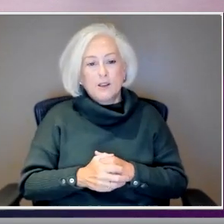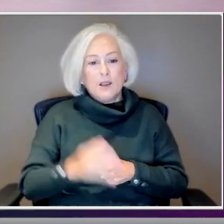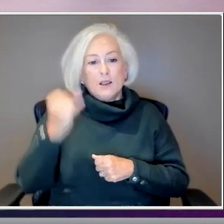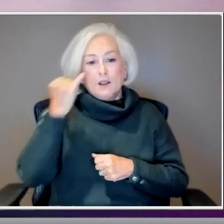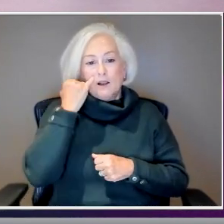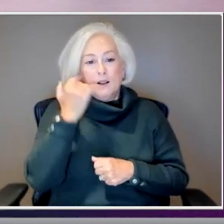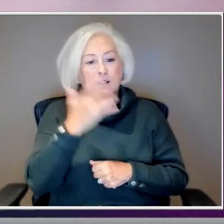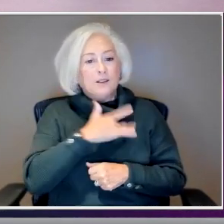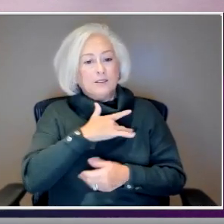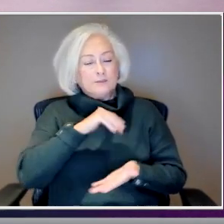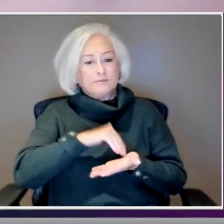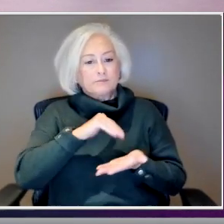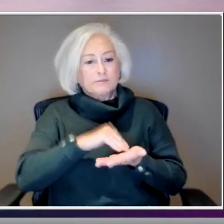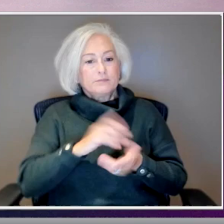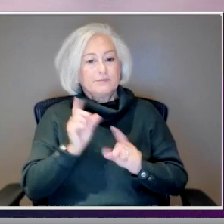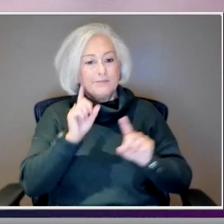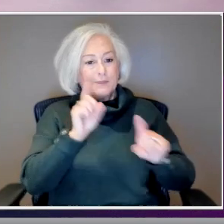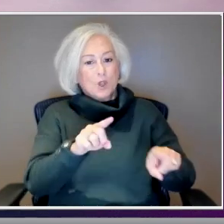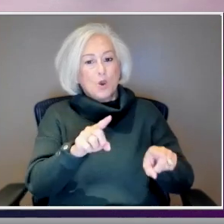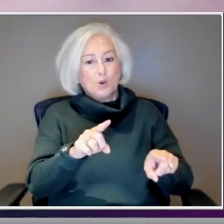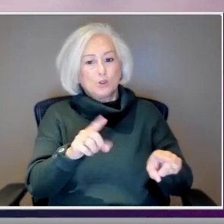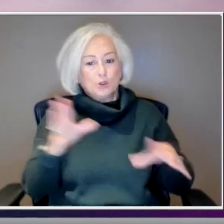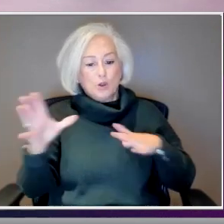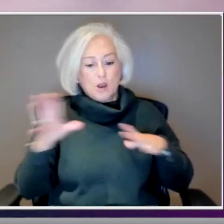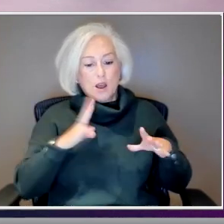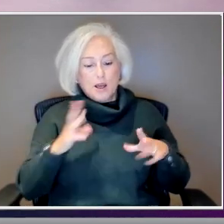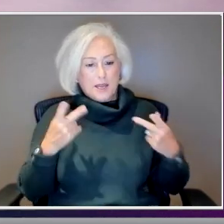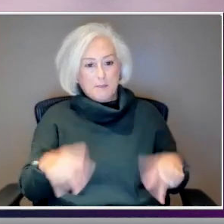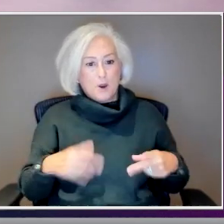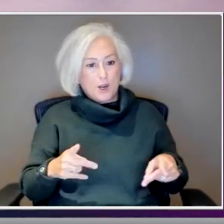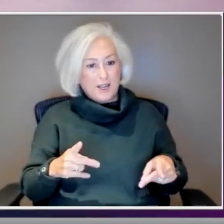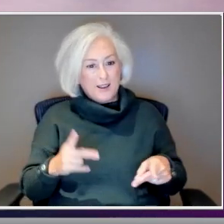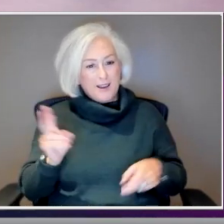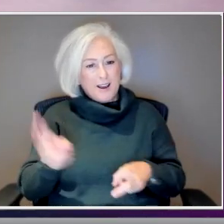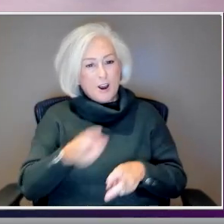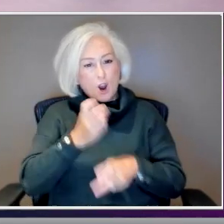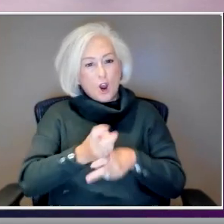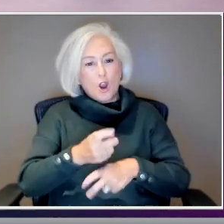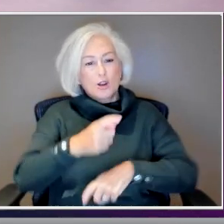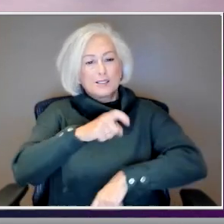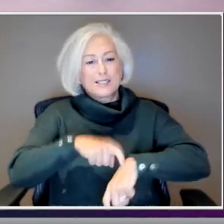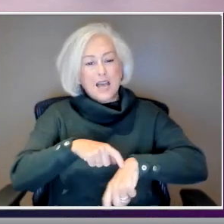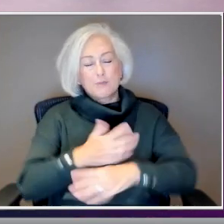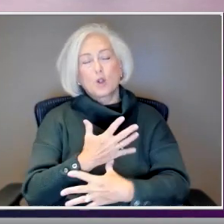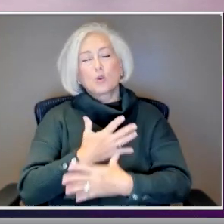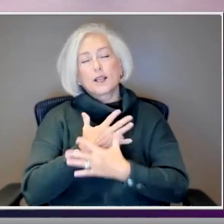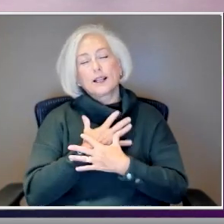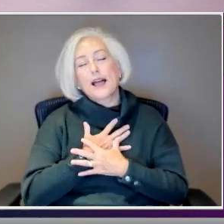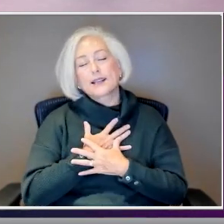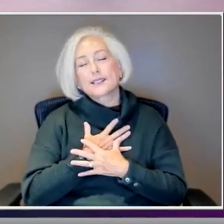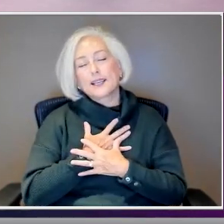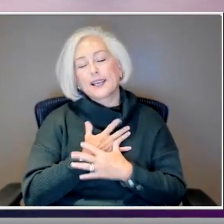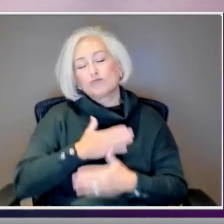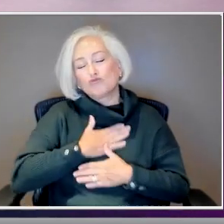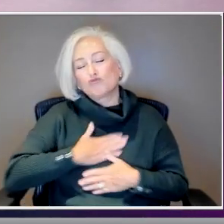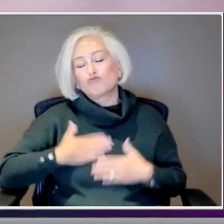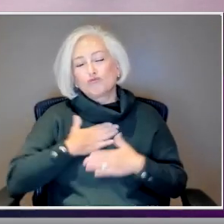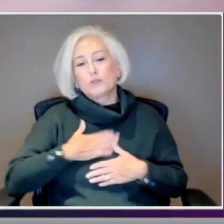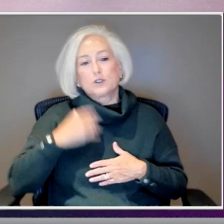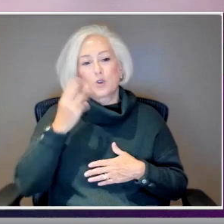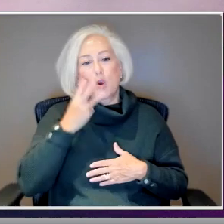with a glass of wine because you're thinking about the effects of the wine? Can you ever unwind and just have a glass of wine, or are you worried Absolutely.